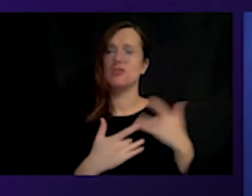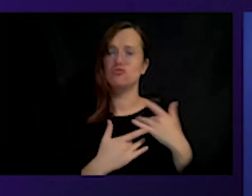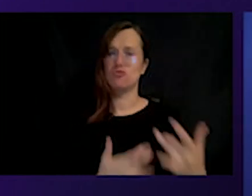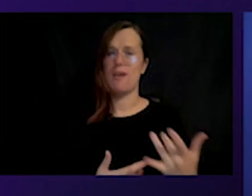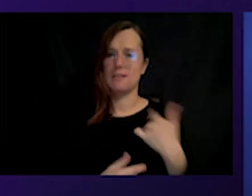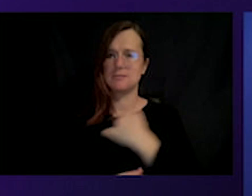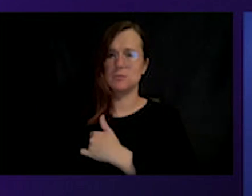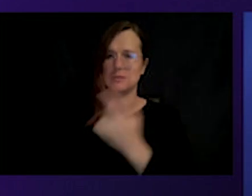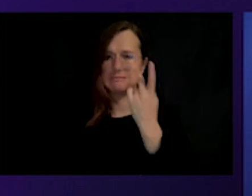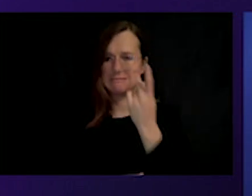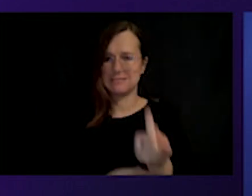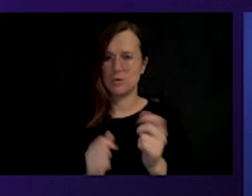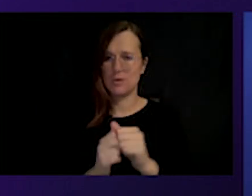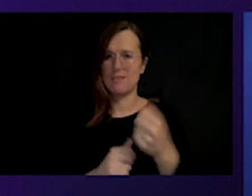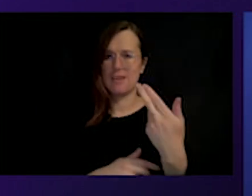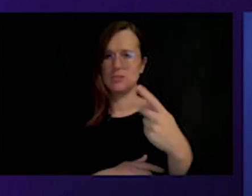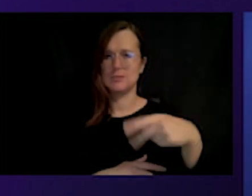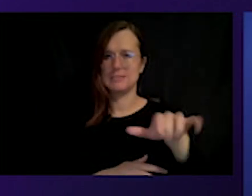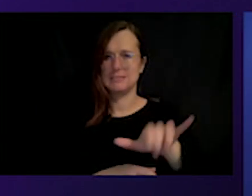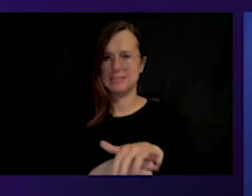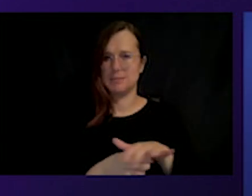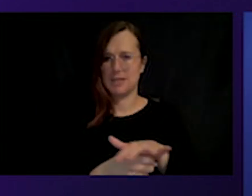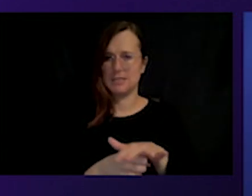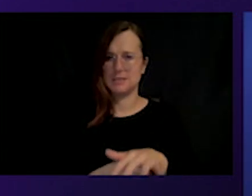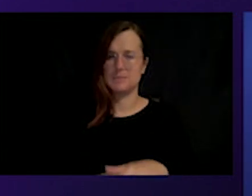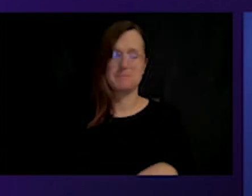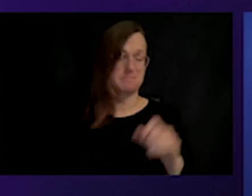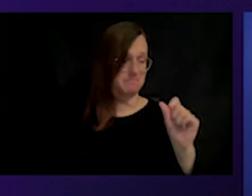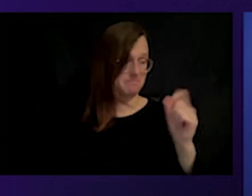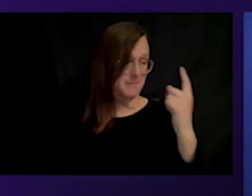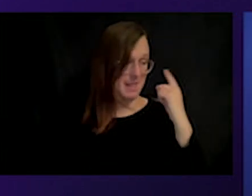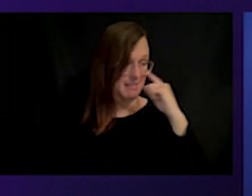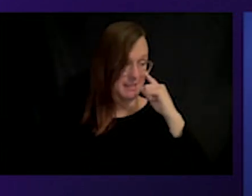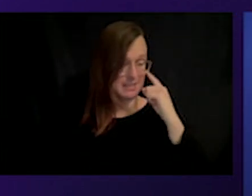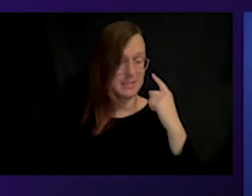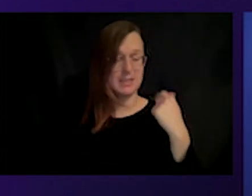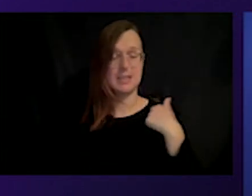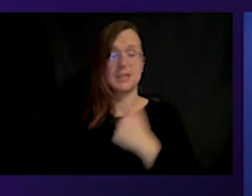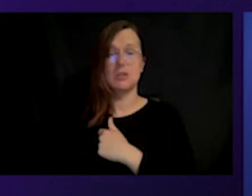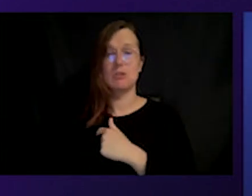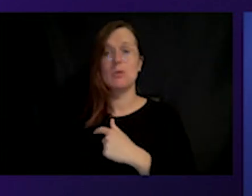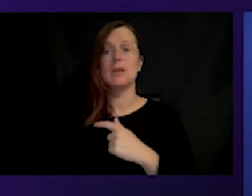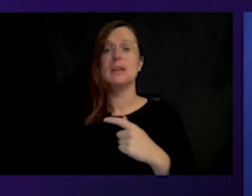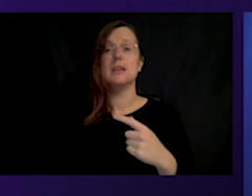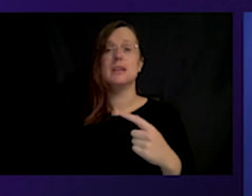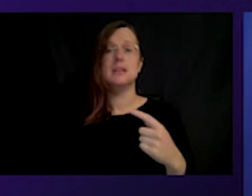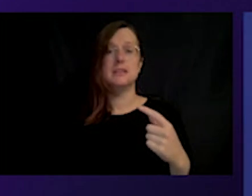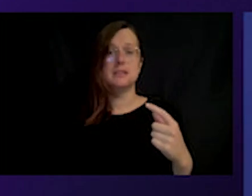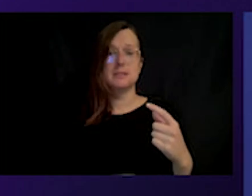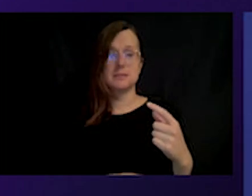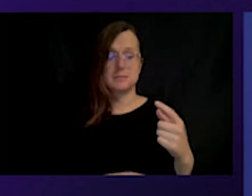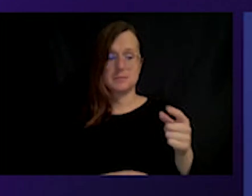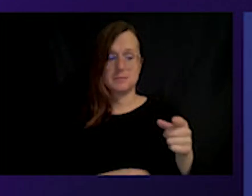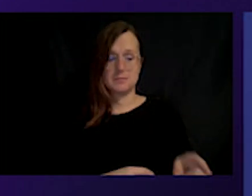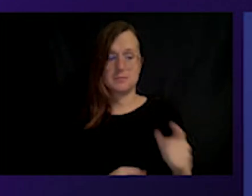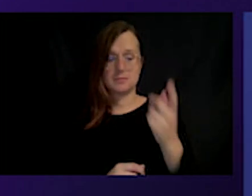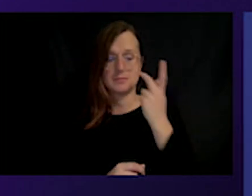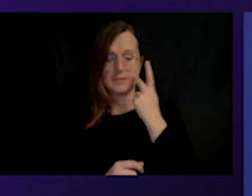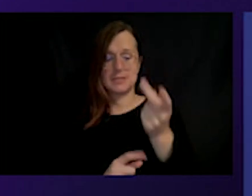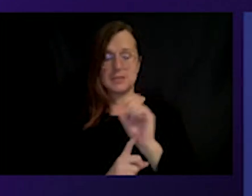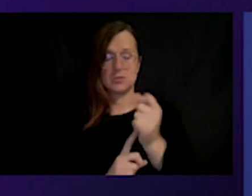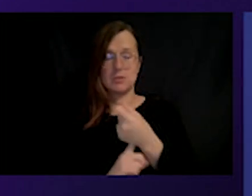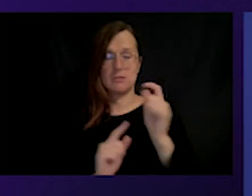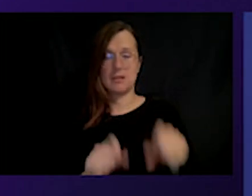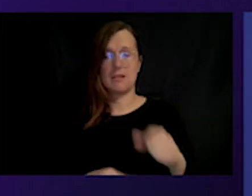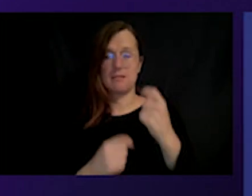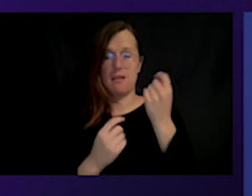in the HPC space? Yeah, I think we just not talk about the silicon innovation that can help us to think about